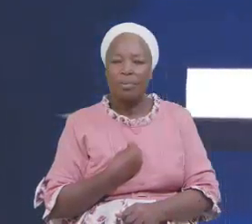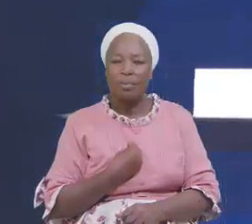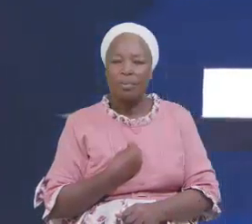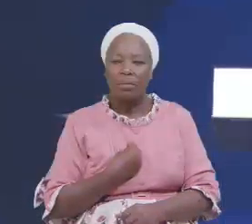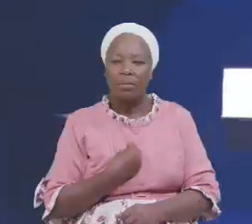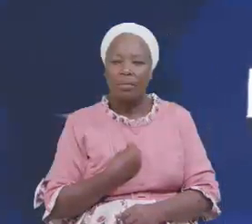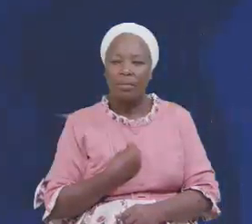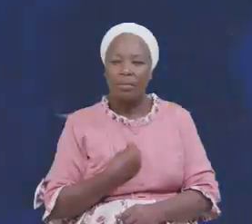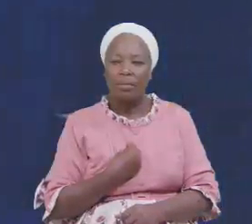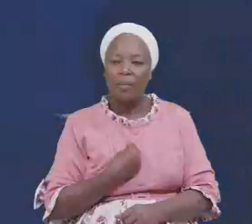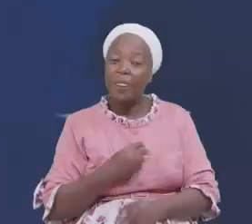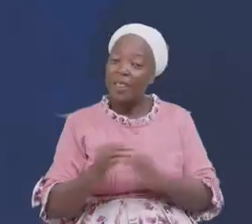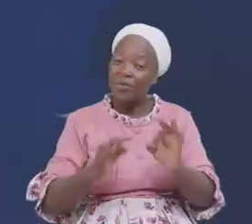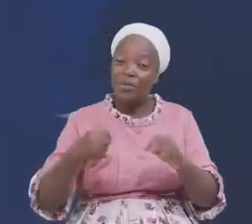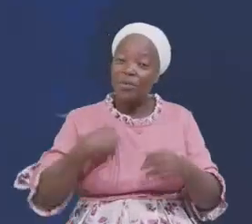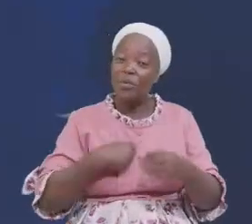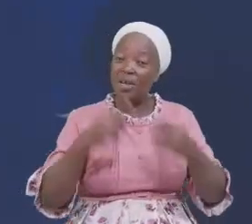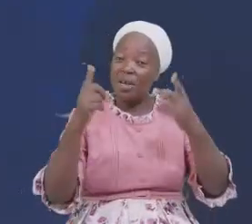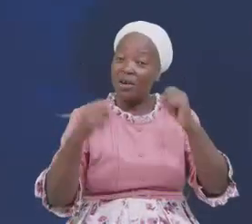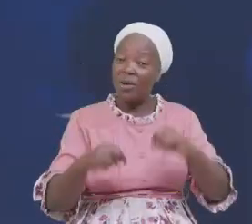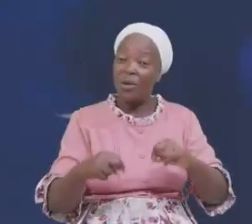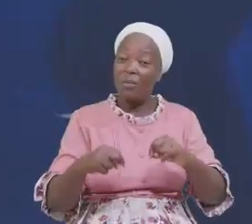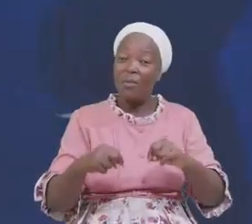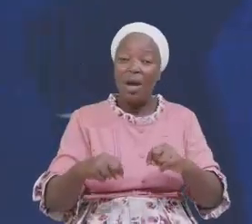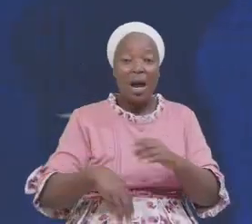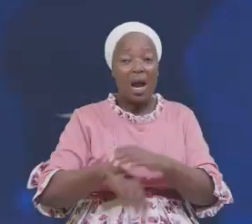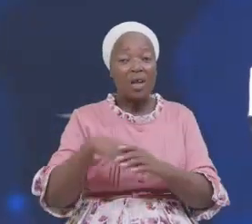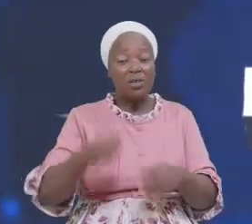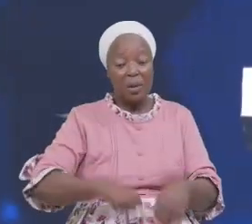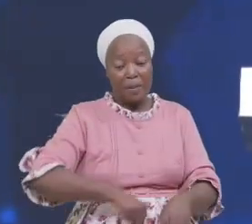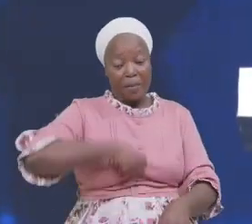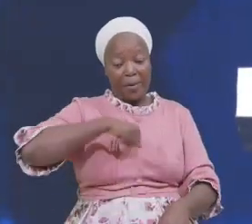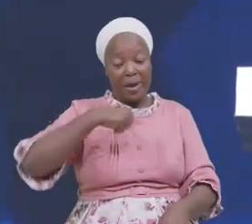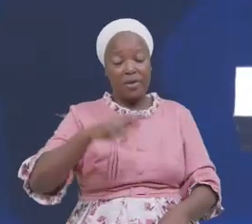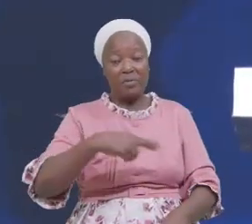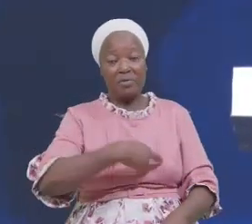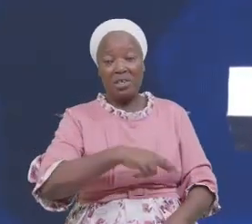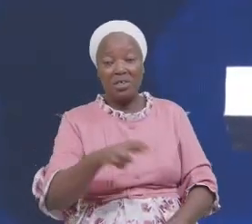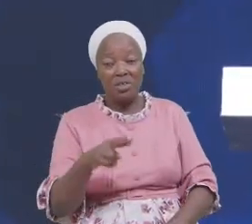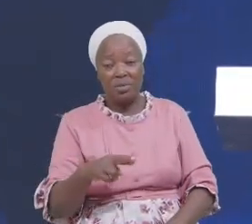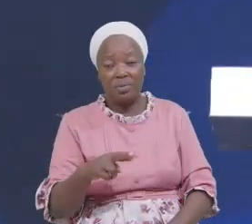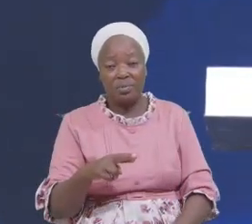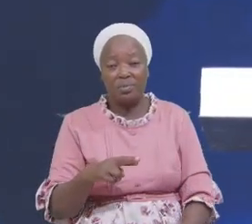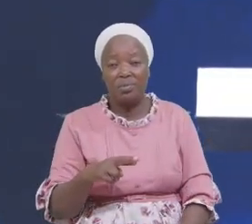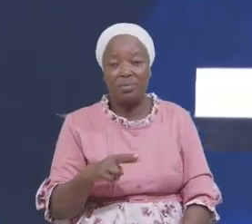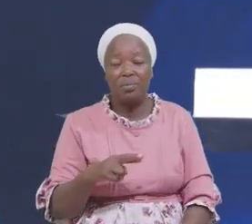If we come not with the pride of religion,